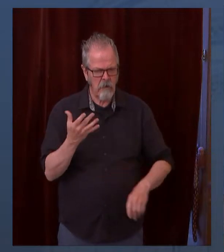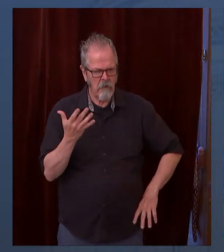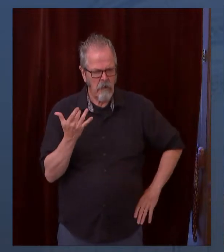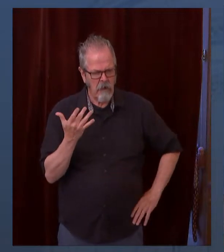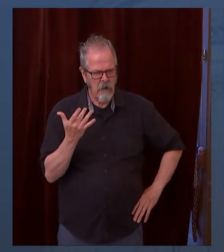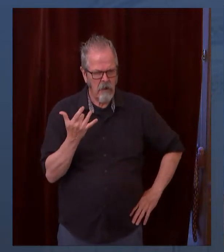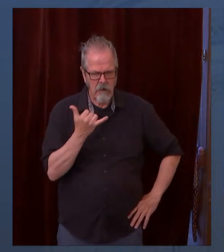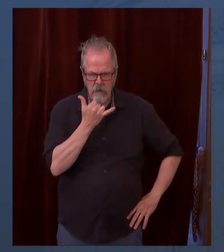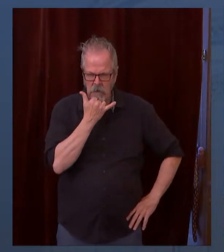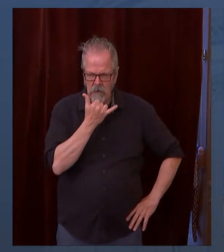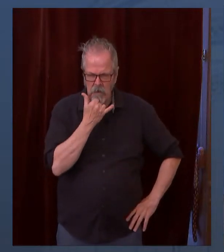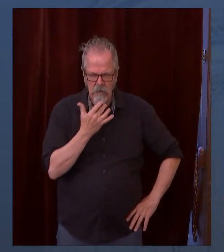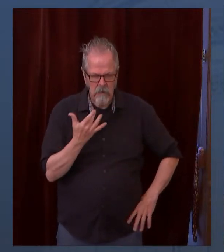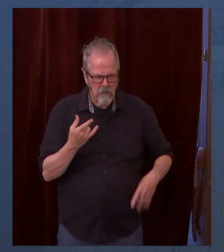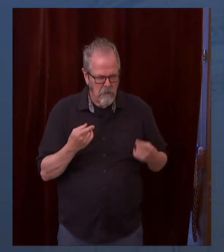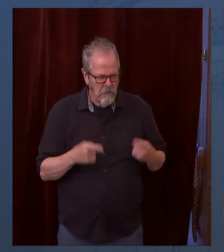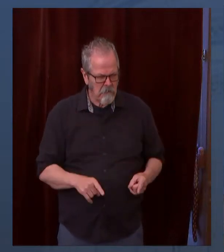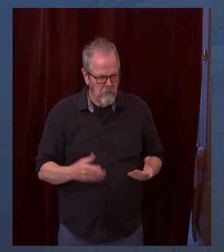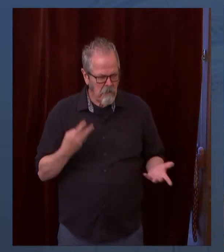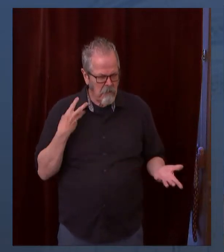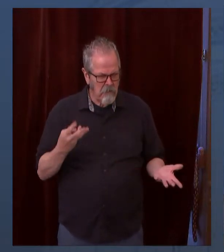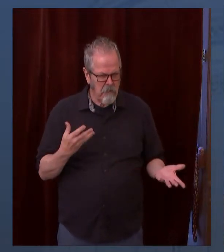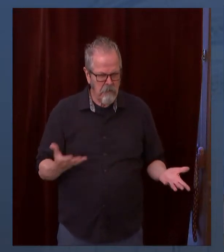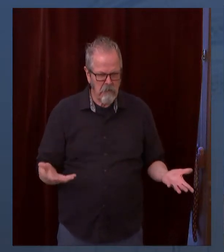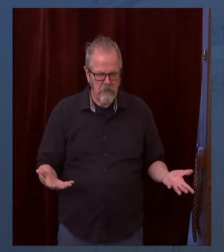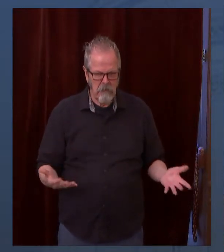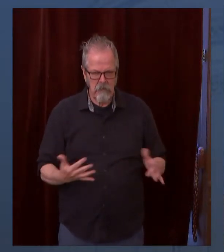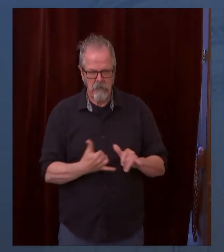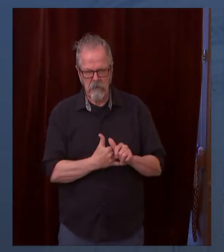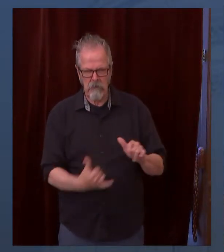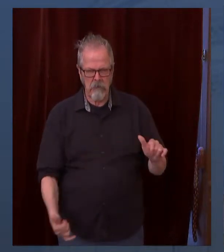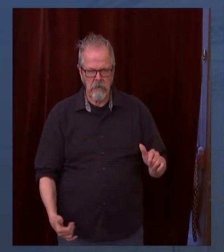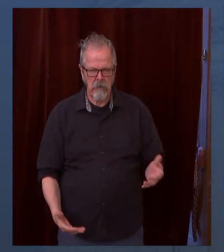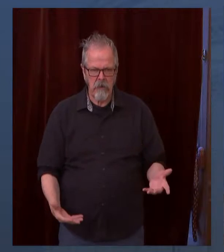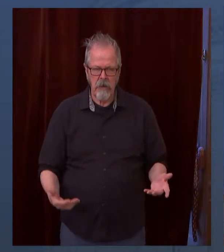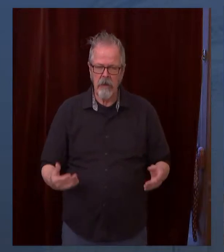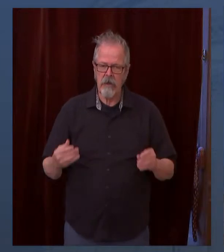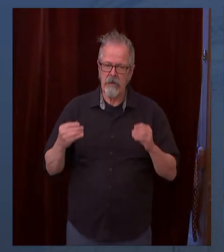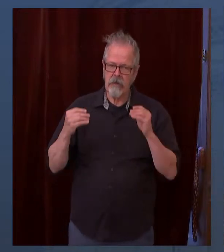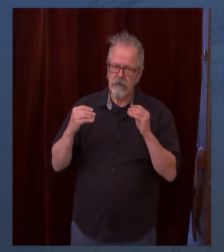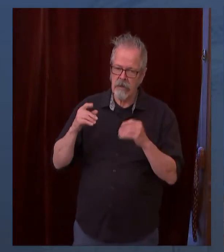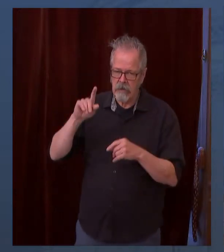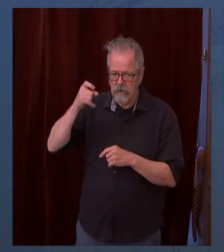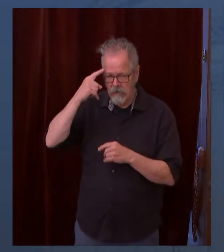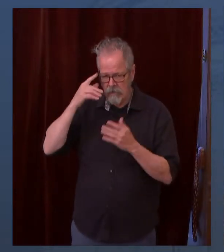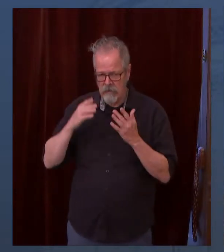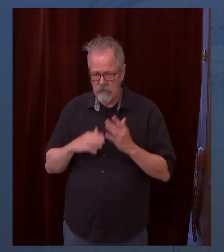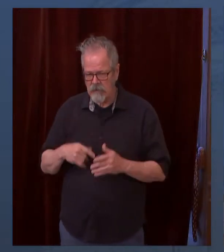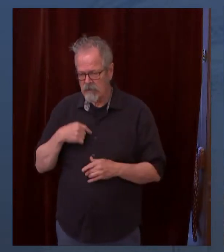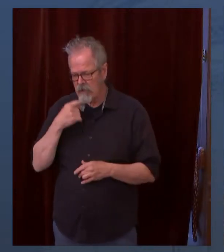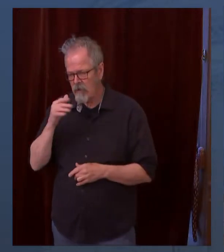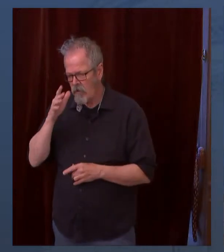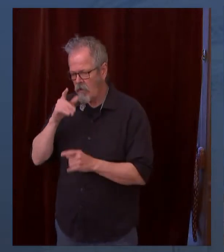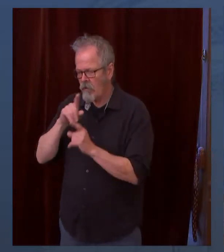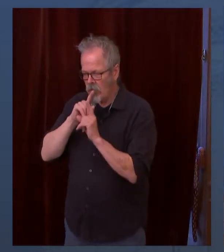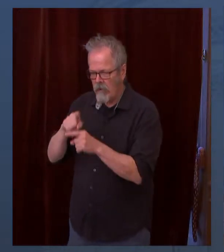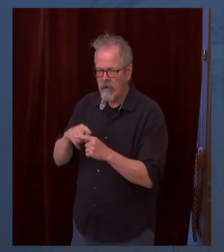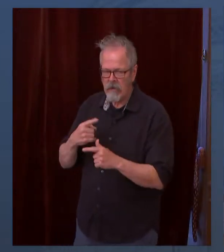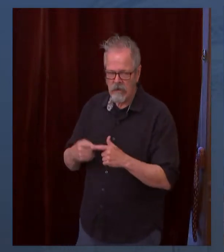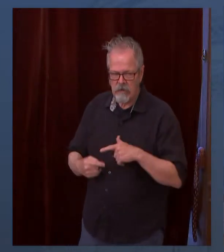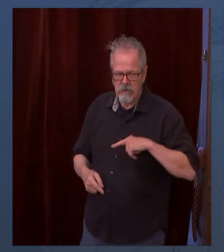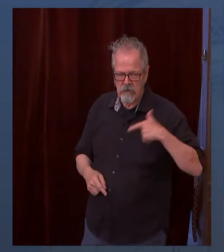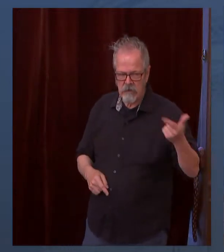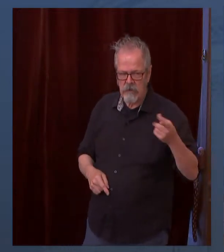There may be several reasons, but amongst them, I'll mention some of them. Number one, we may be a victim of our